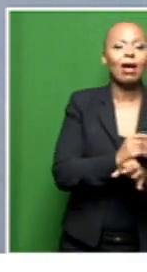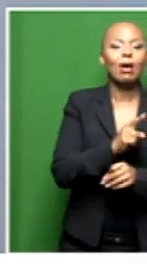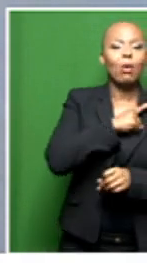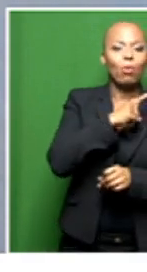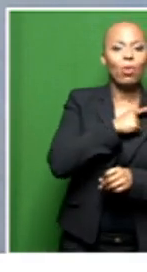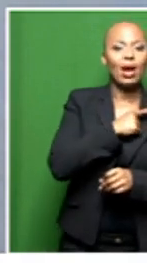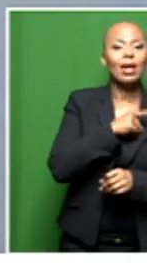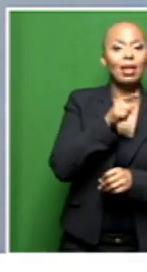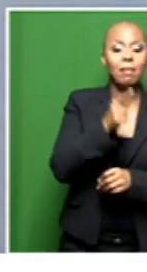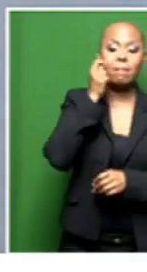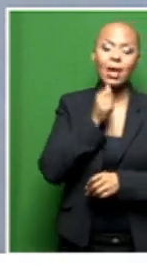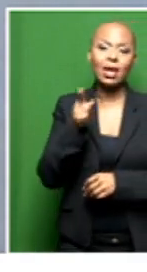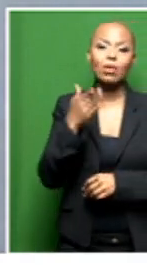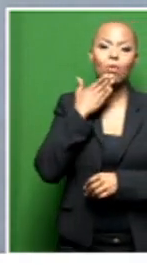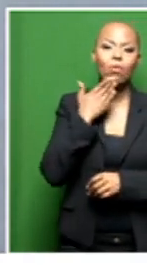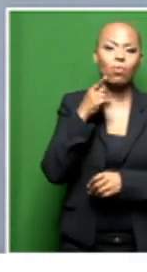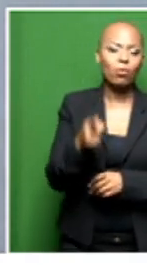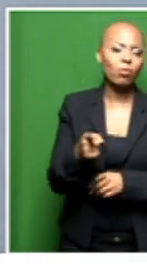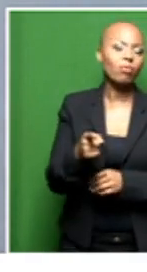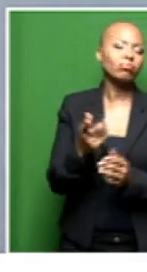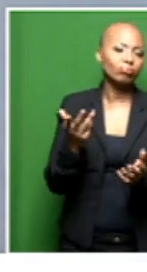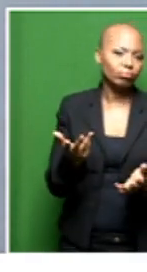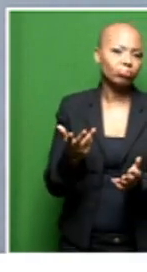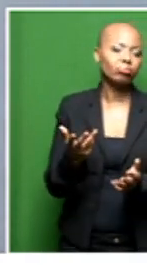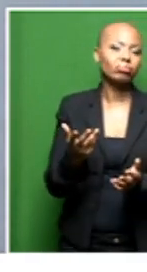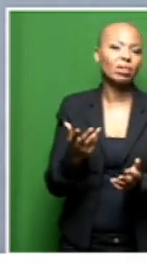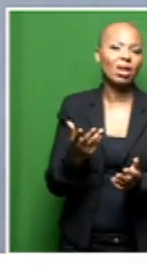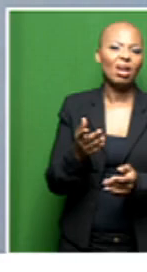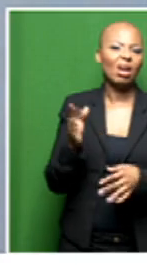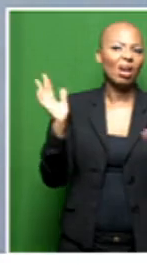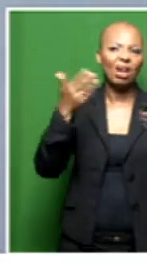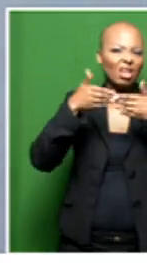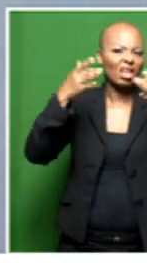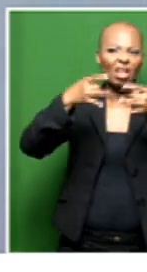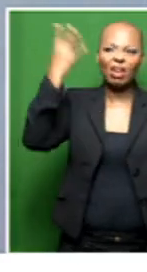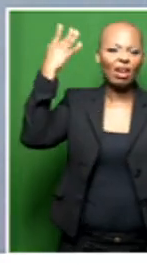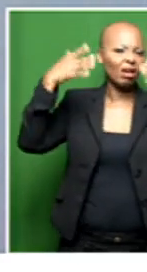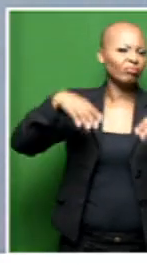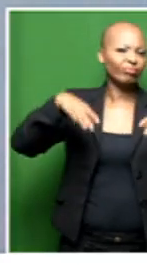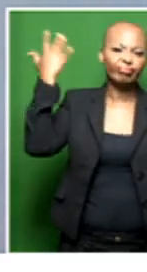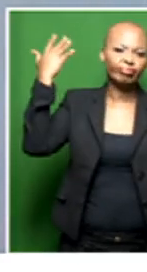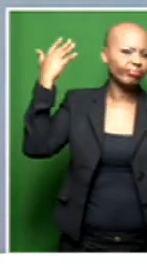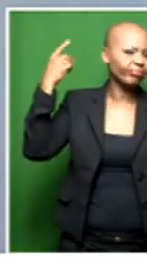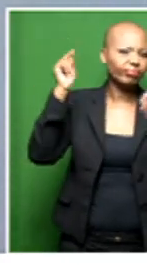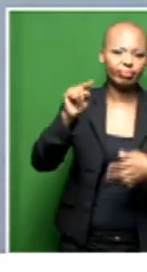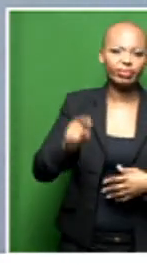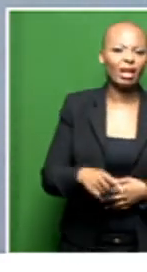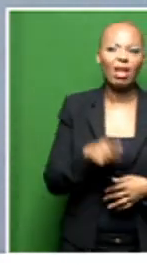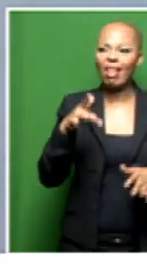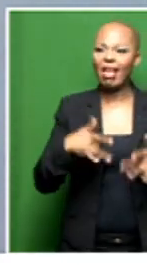is an elderly man who just really doesn't give a damn about what other people think. He lives his